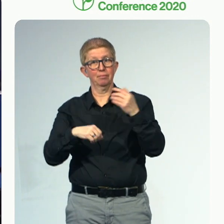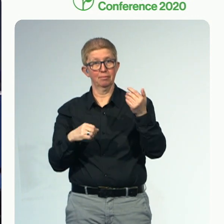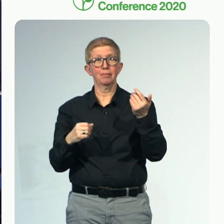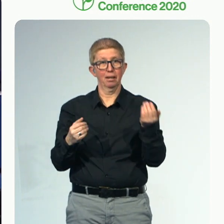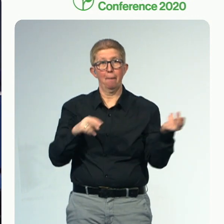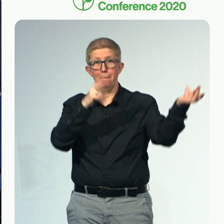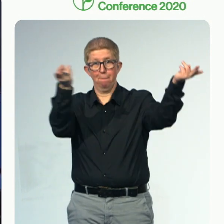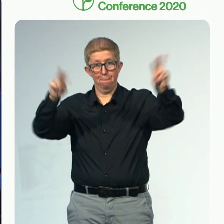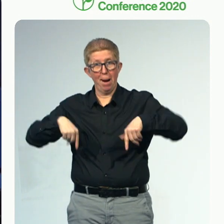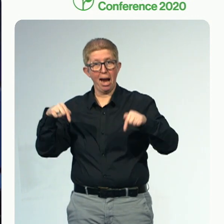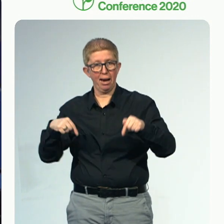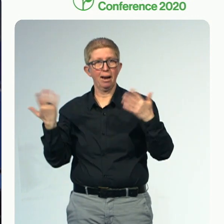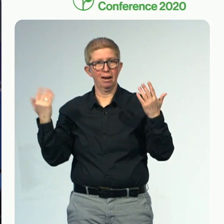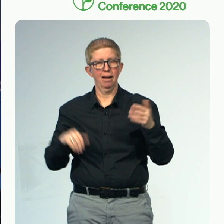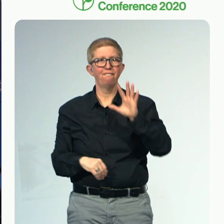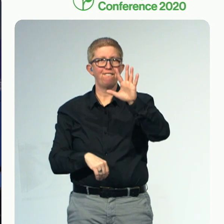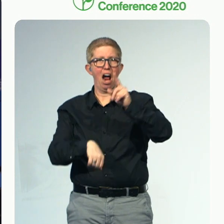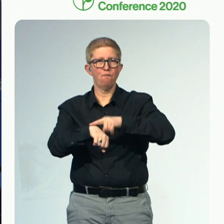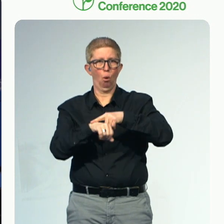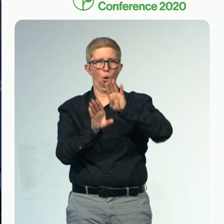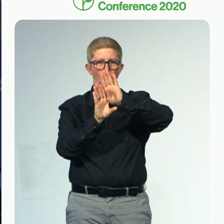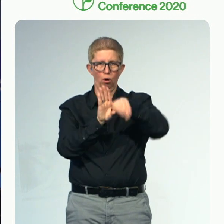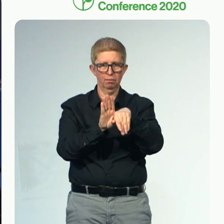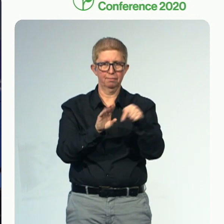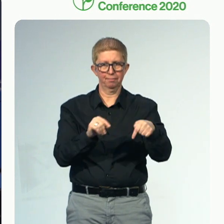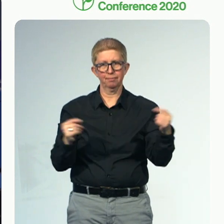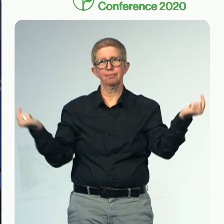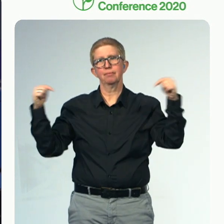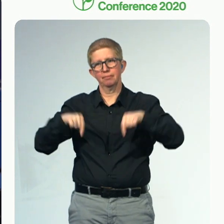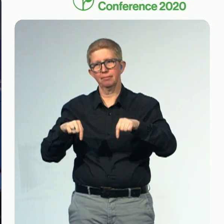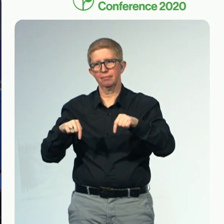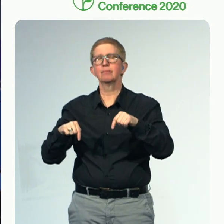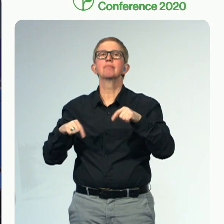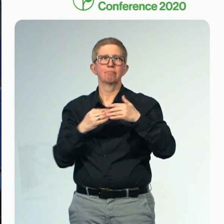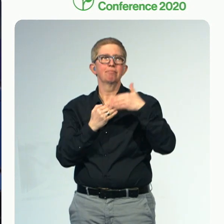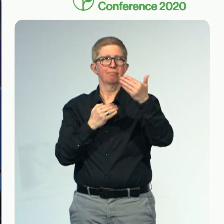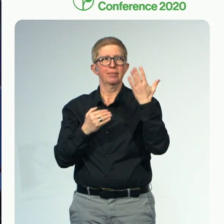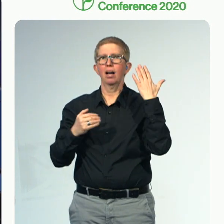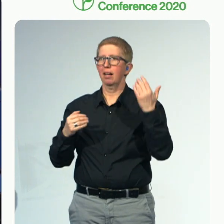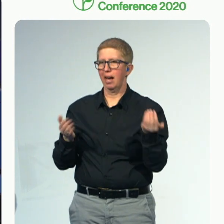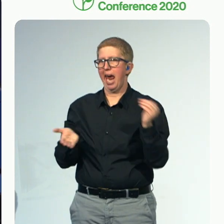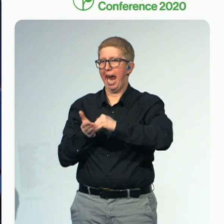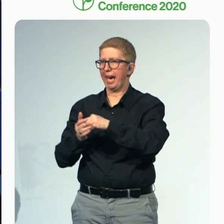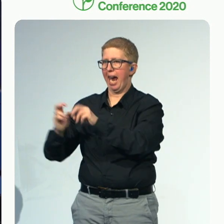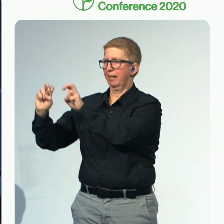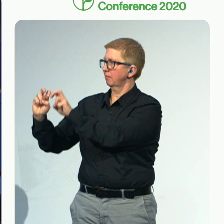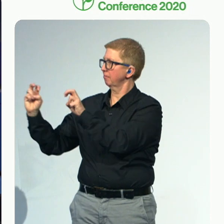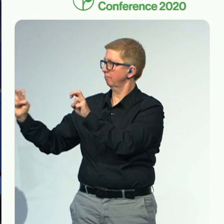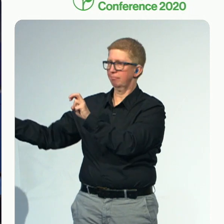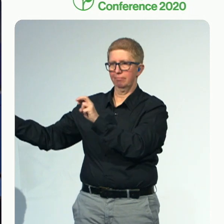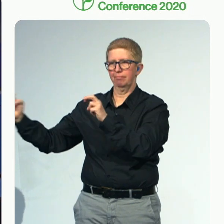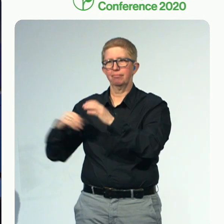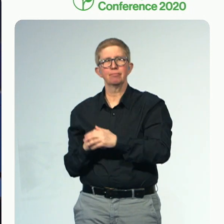a couch discussion with youth, and we will be having our exhibition descriptions and also a keynote from